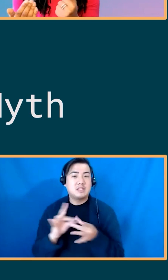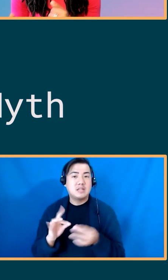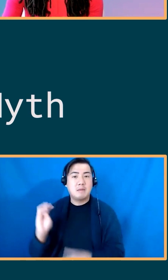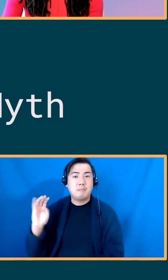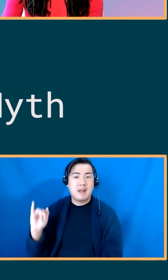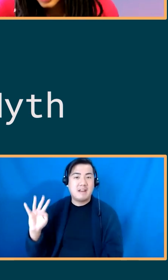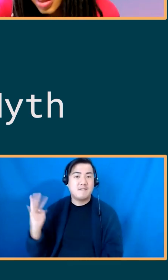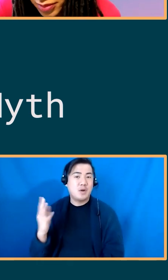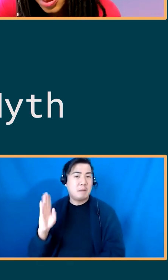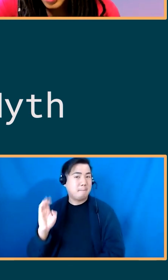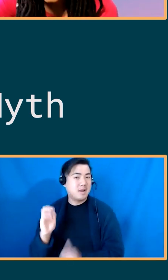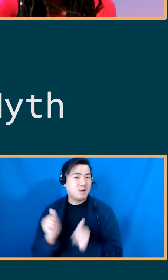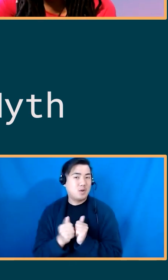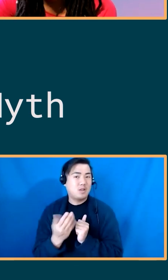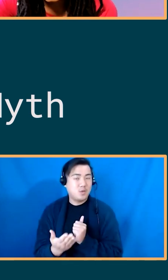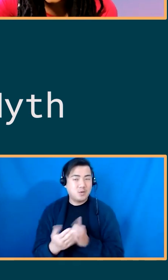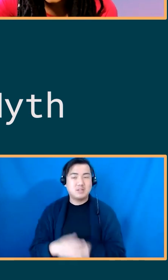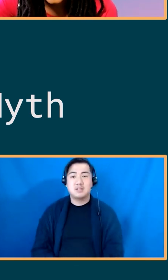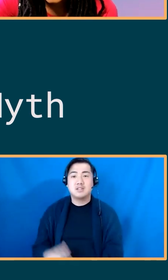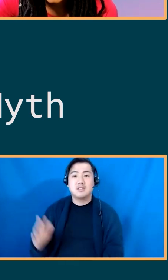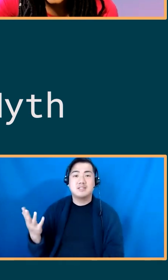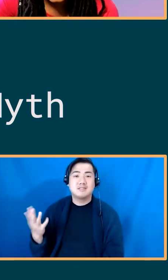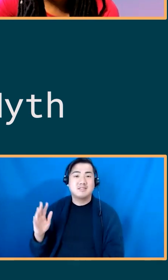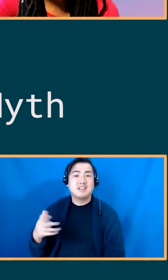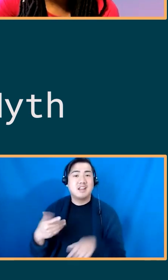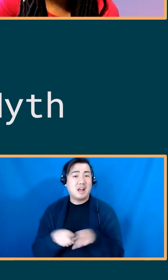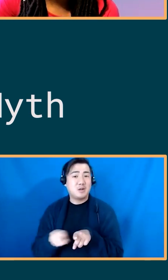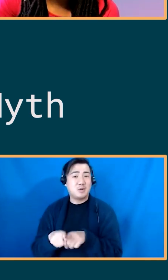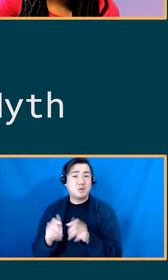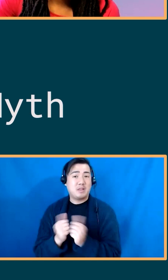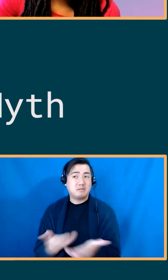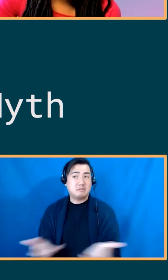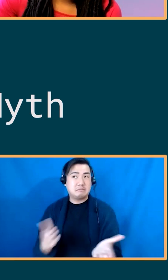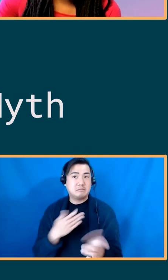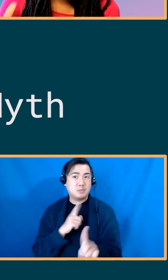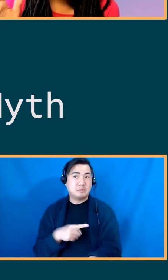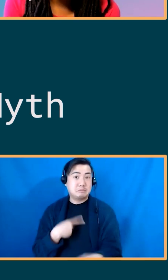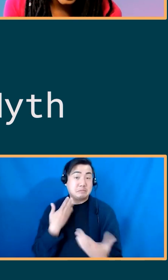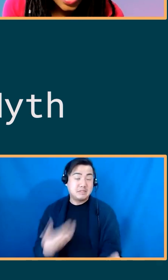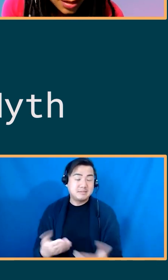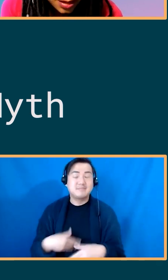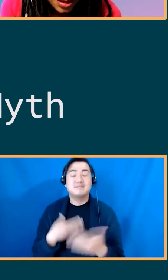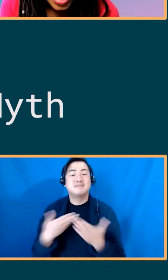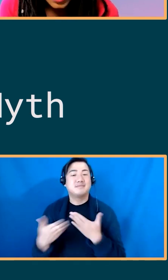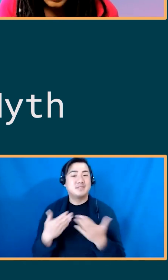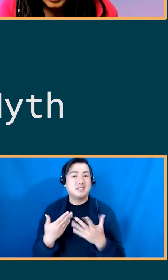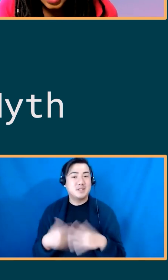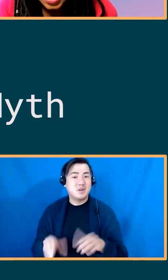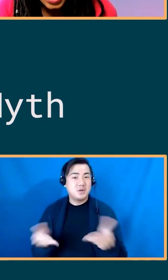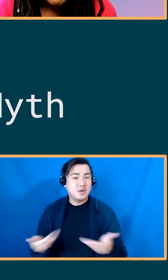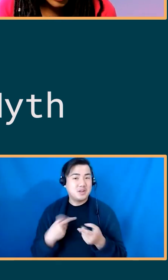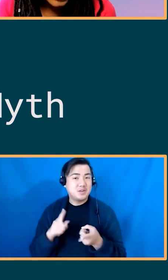you. But, and then do we respond and also with you? I don't know. But welcome to our